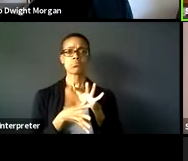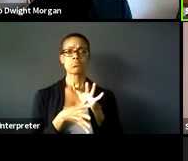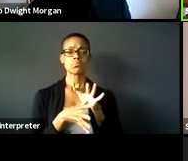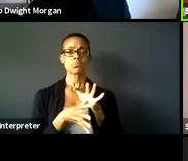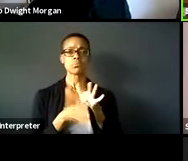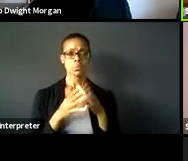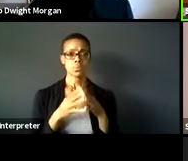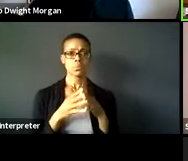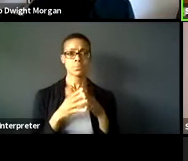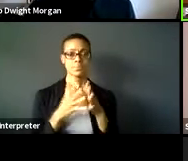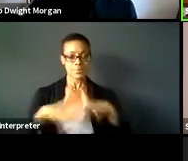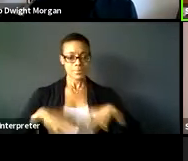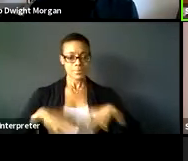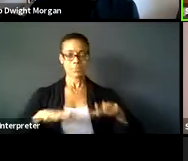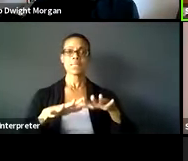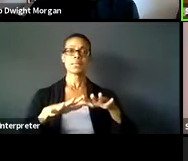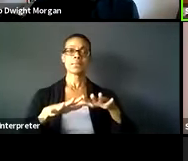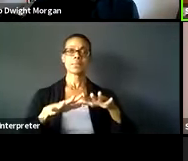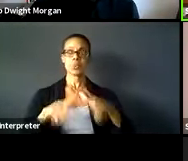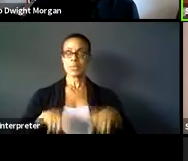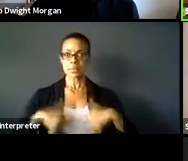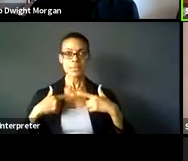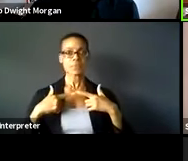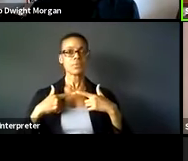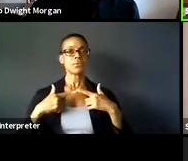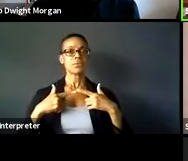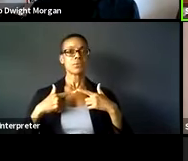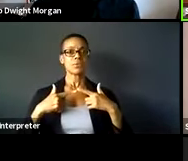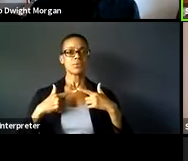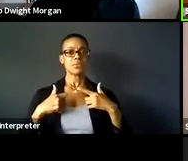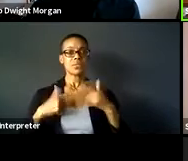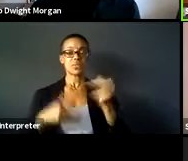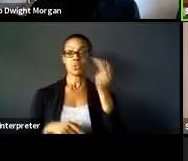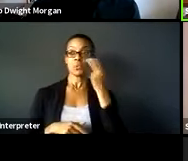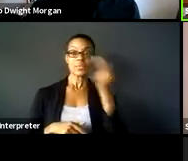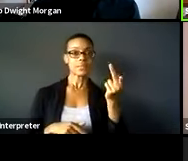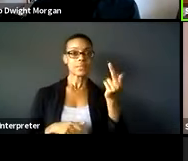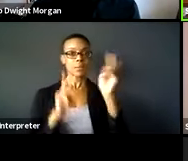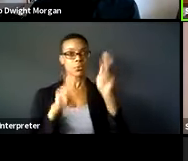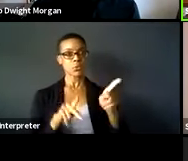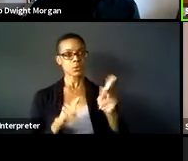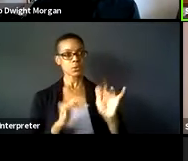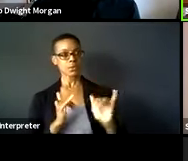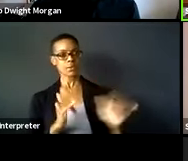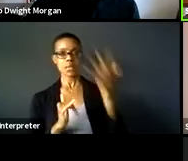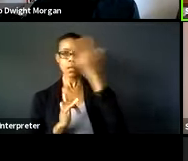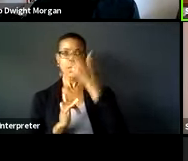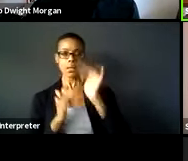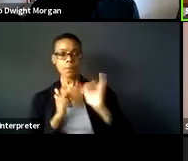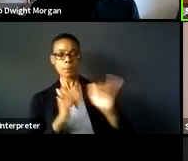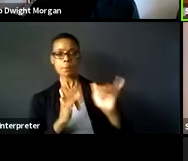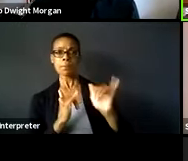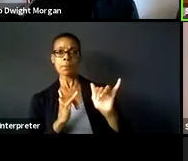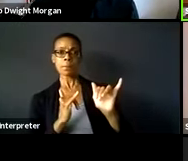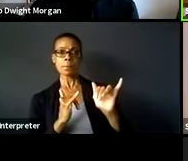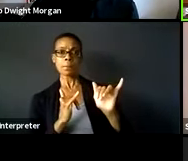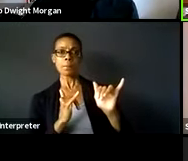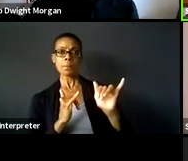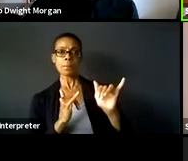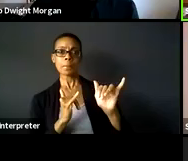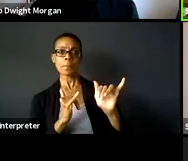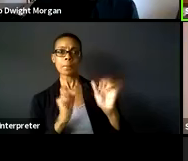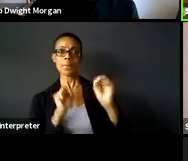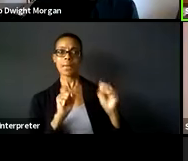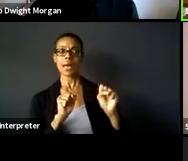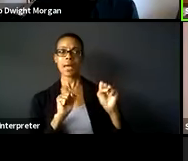and the spaces we live, and that we will see someone who looks like us, someone who could relate